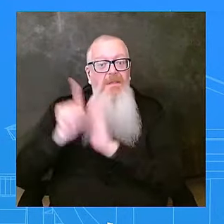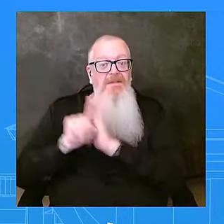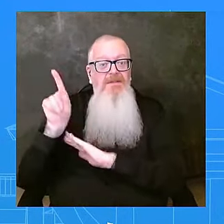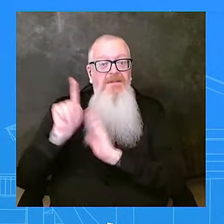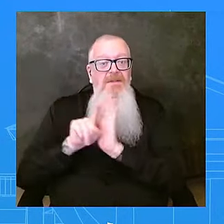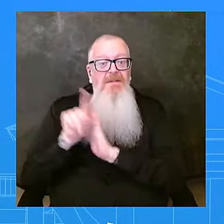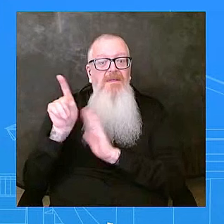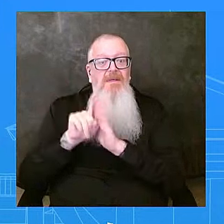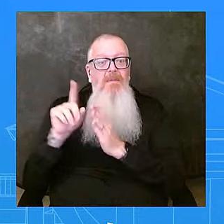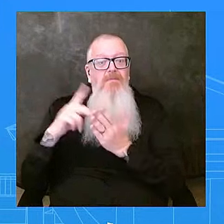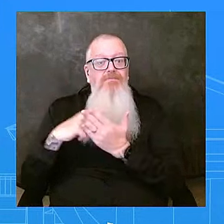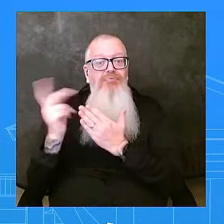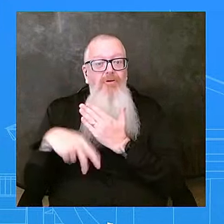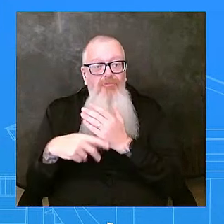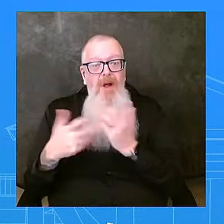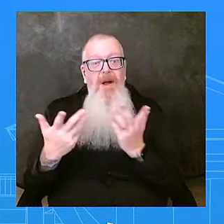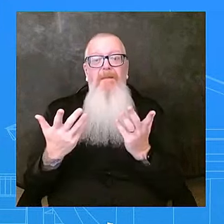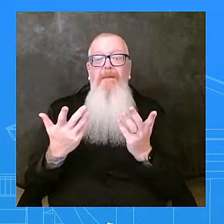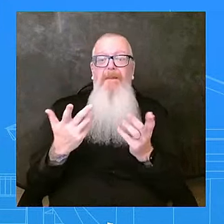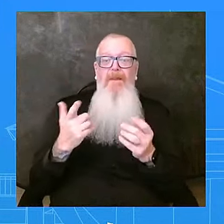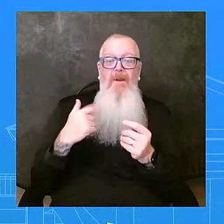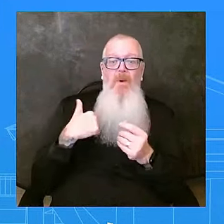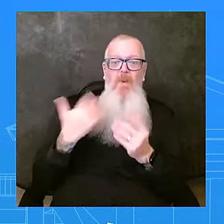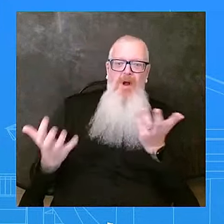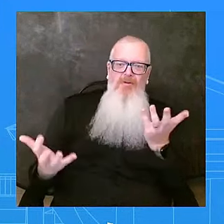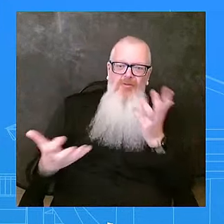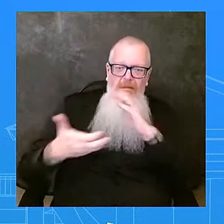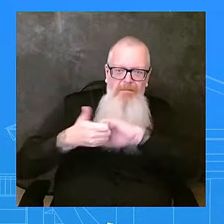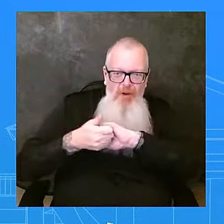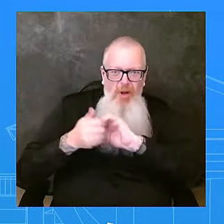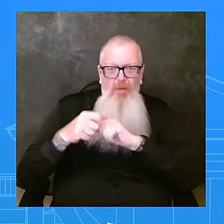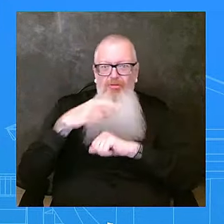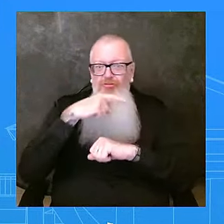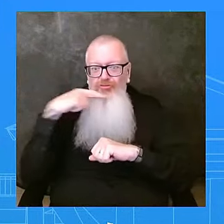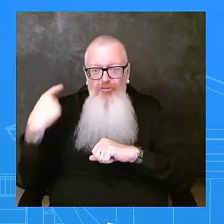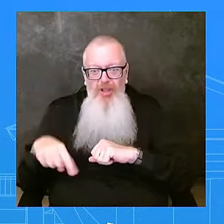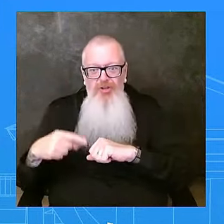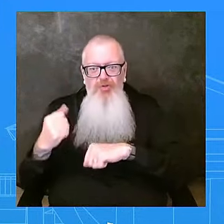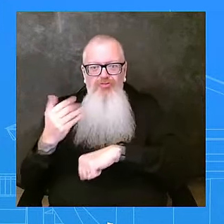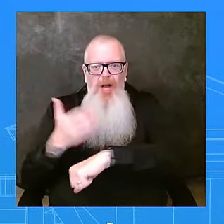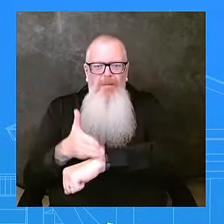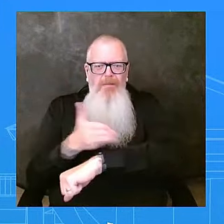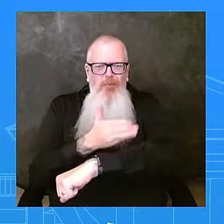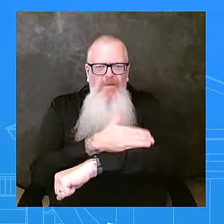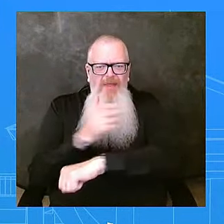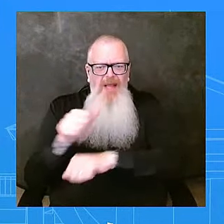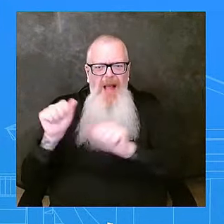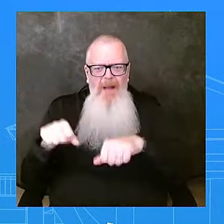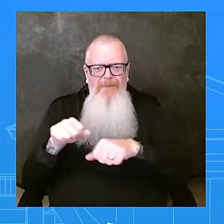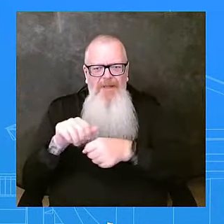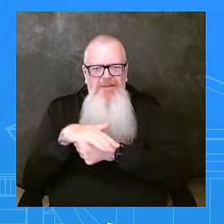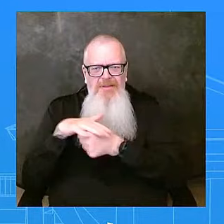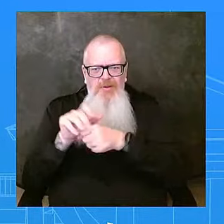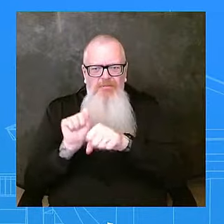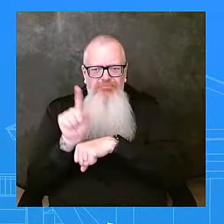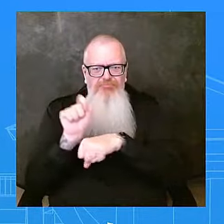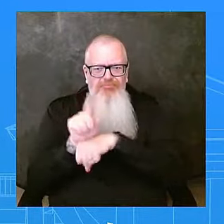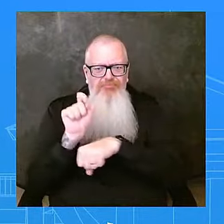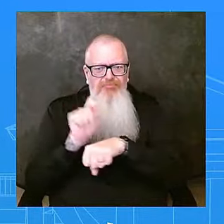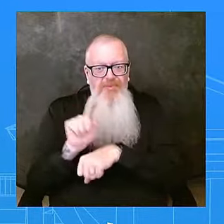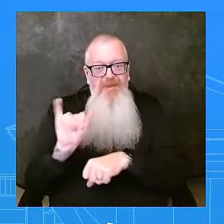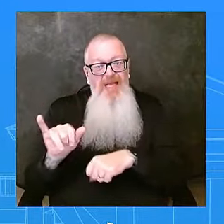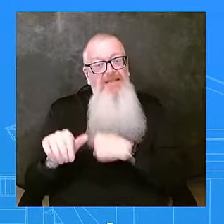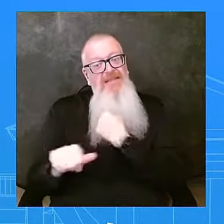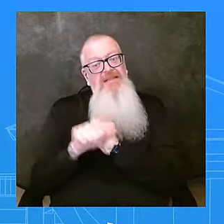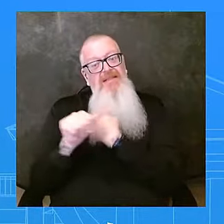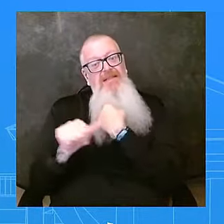of partnership with Russia to improve their capabilities in the region. And of course, given all their destabilizing activities, that's a dangerous outcome. And is the White House